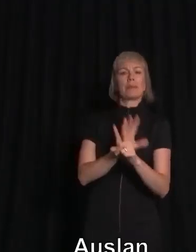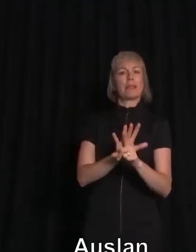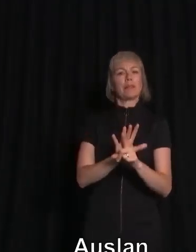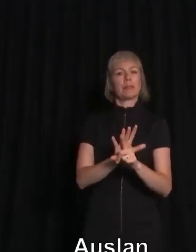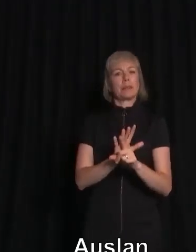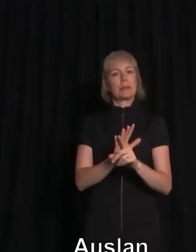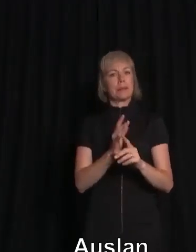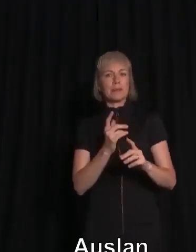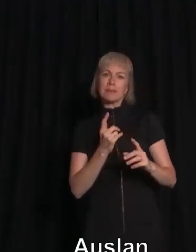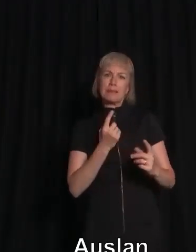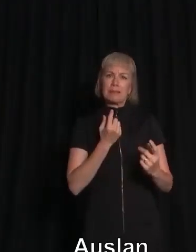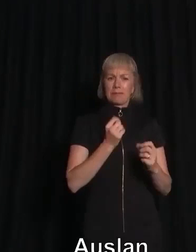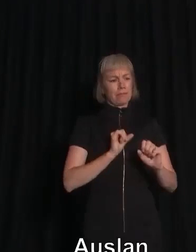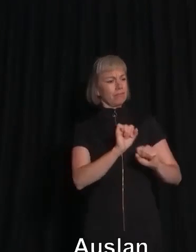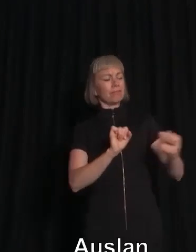treated. And